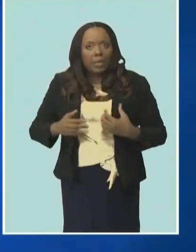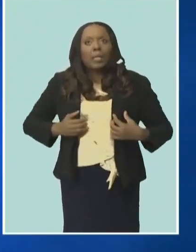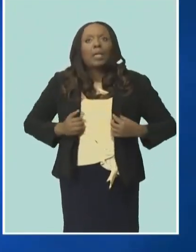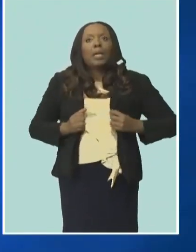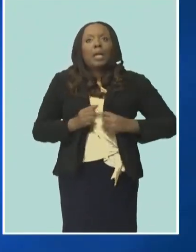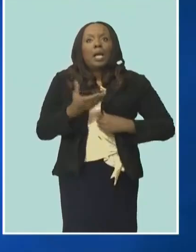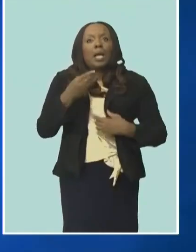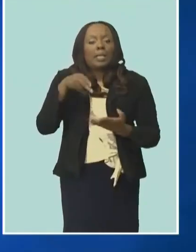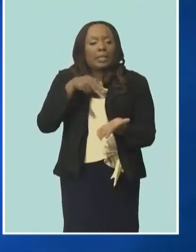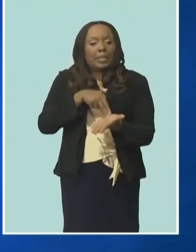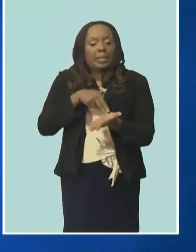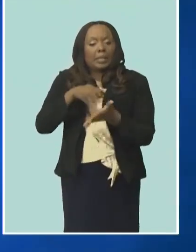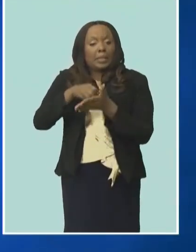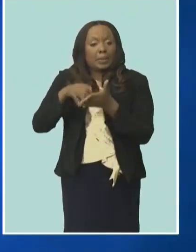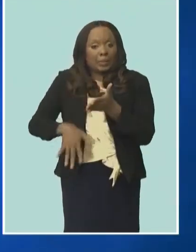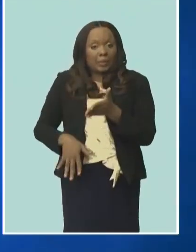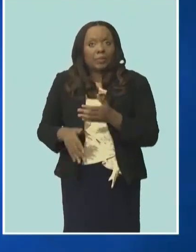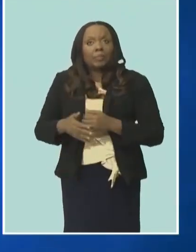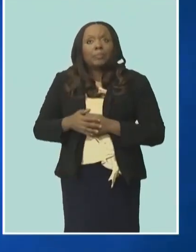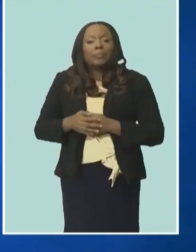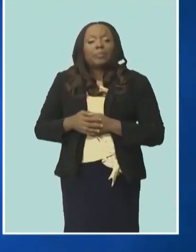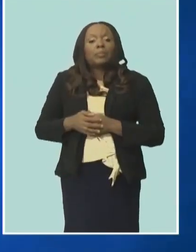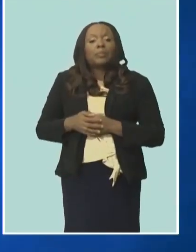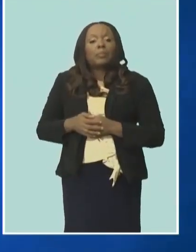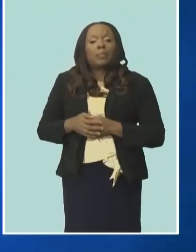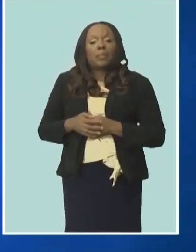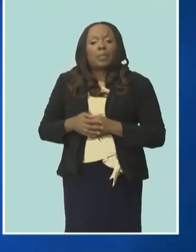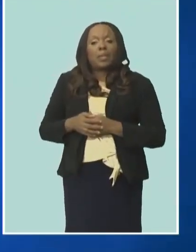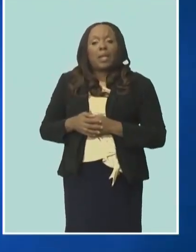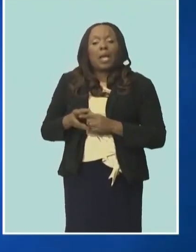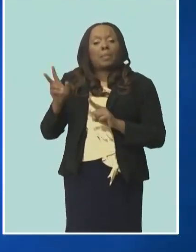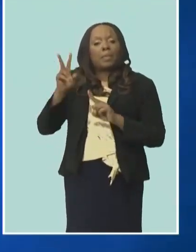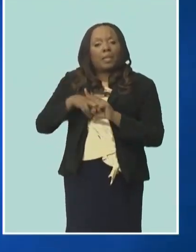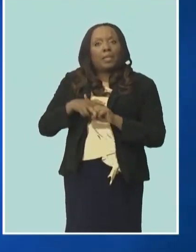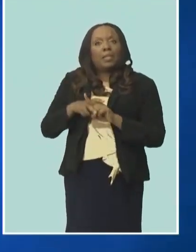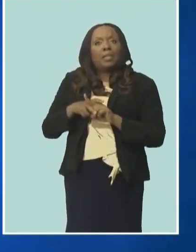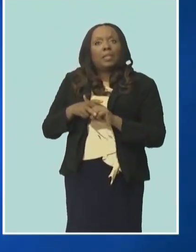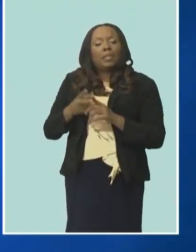nursing students. He says applications come to an end next week.